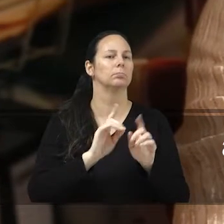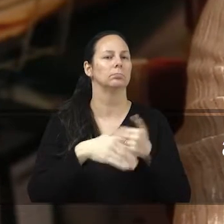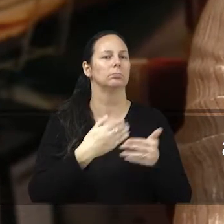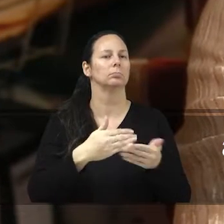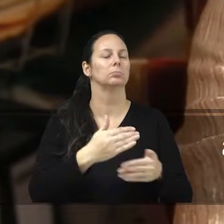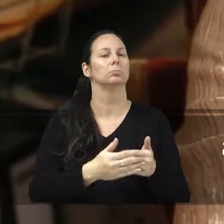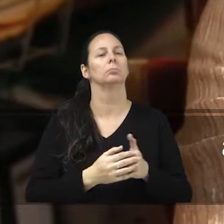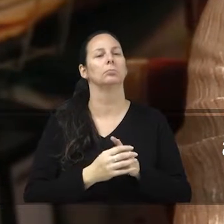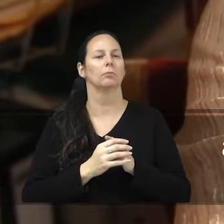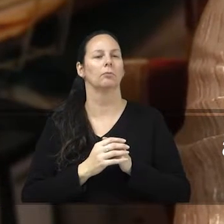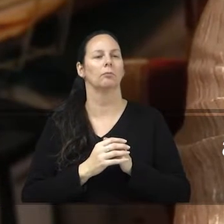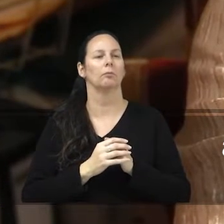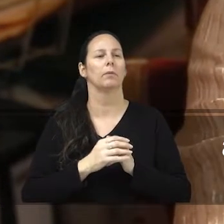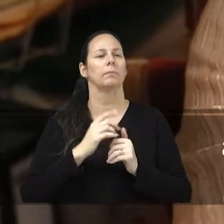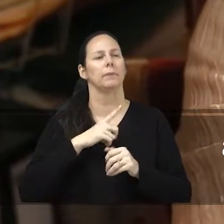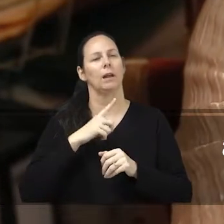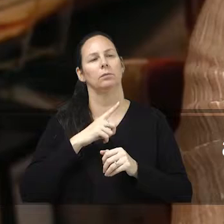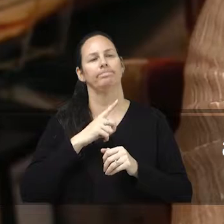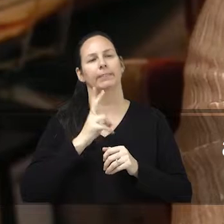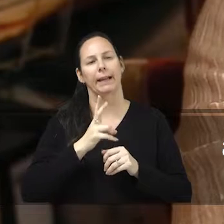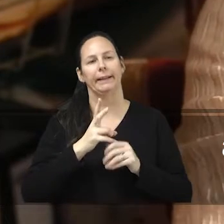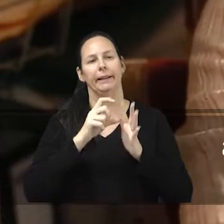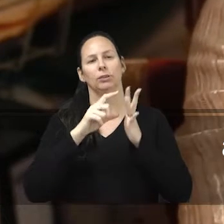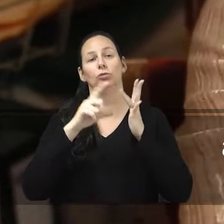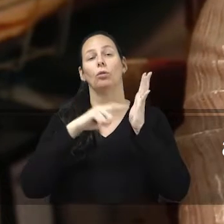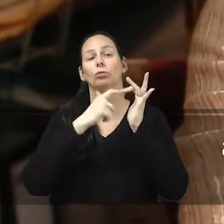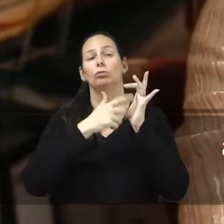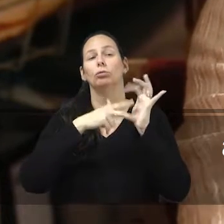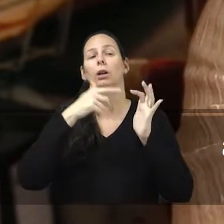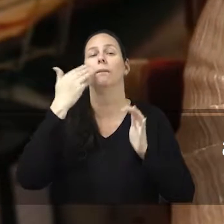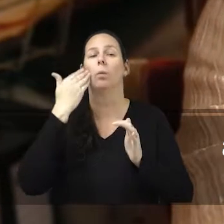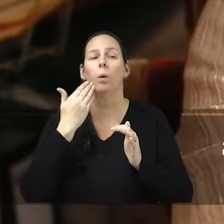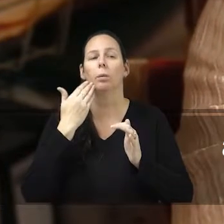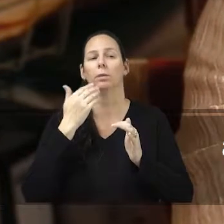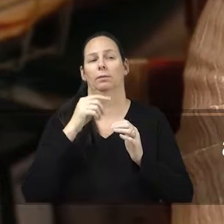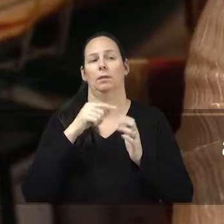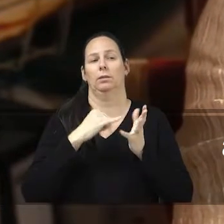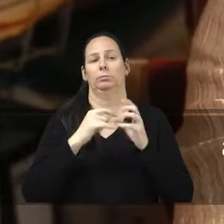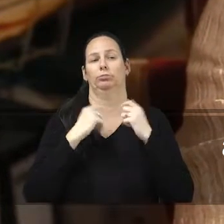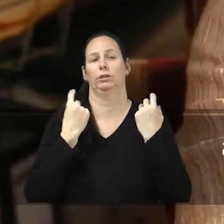I don't know how that's going to work through, because again, the doctrine of